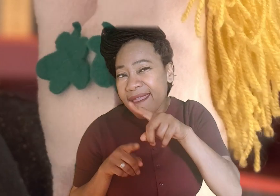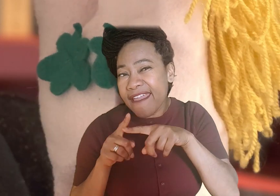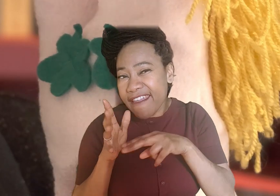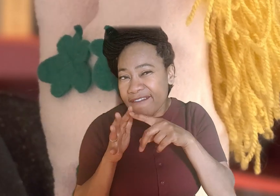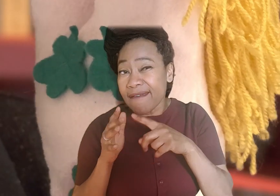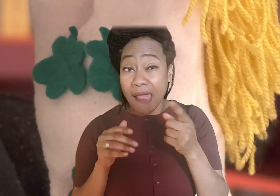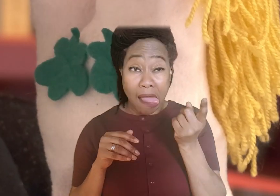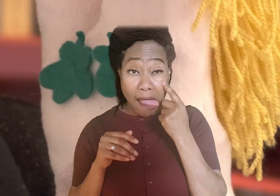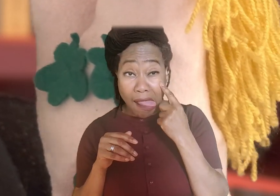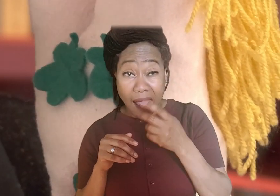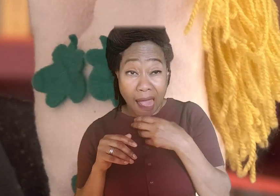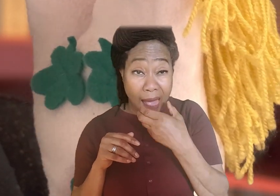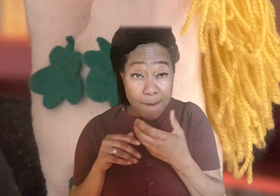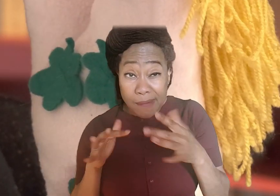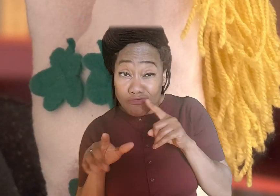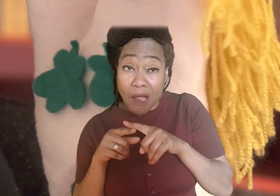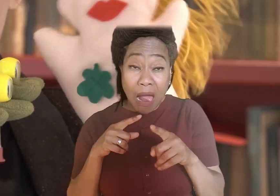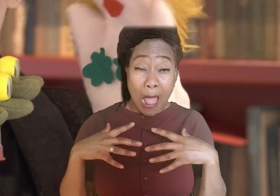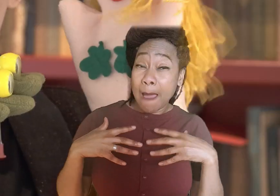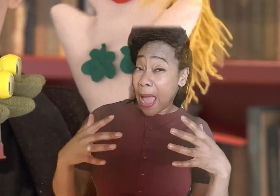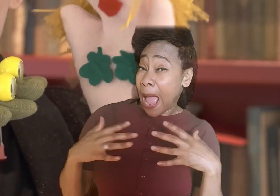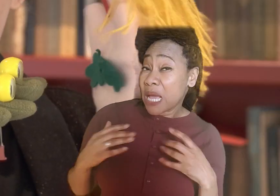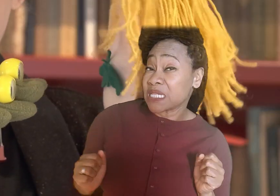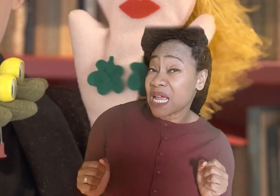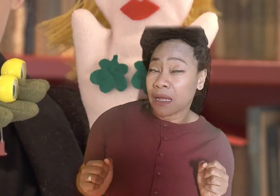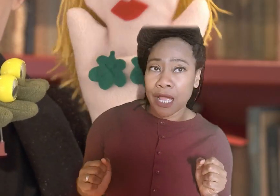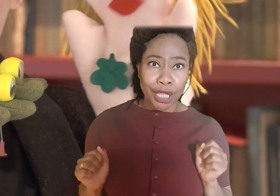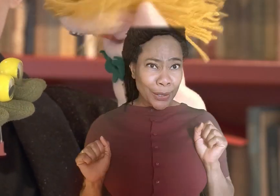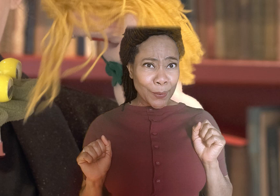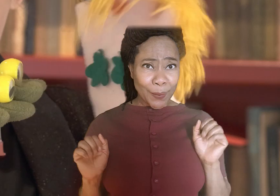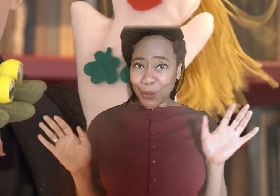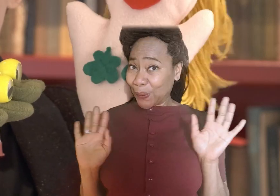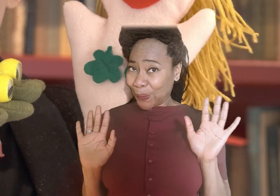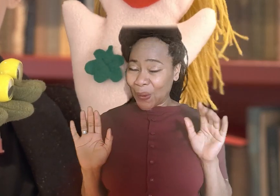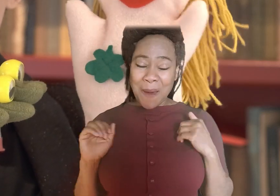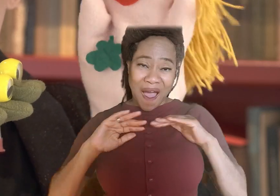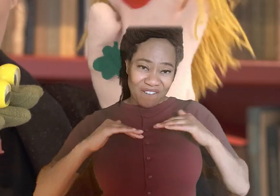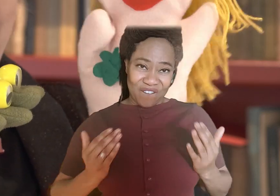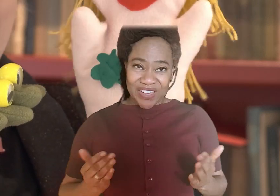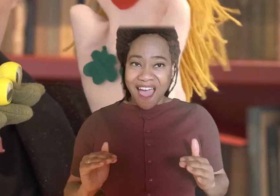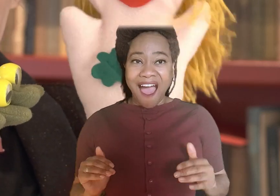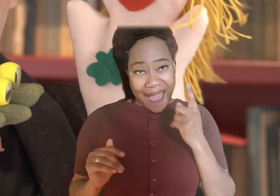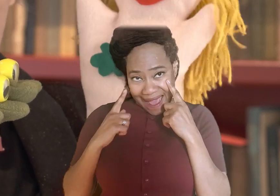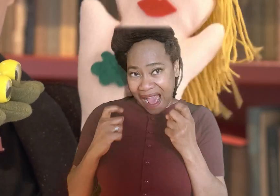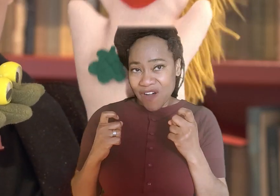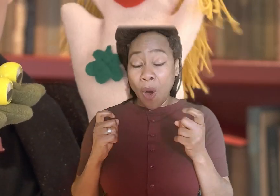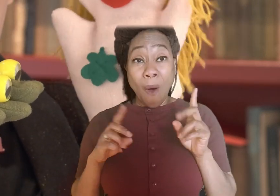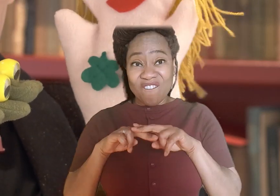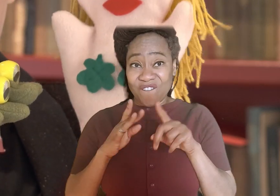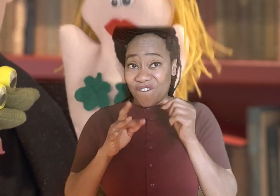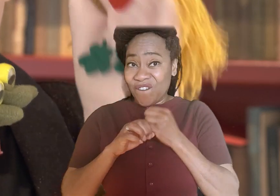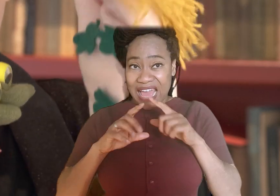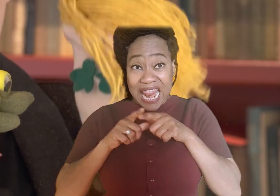tried these apples? They're like totally amazing." "Oh no, watching my figure, these fig leaves don't leave much